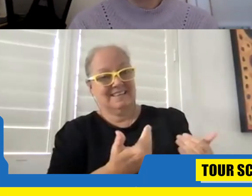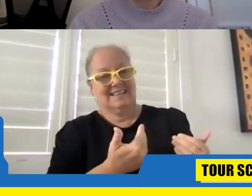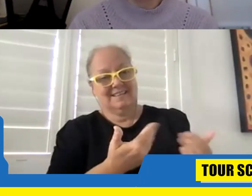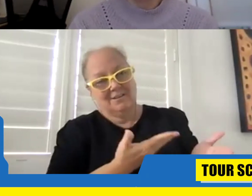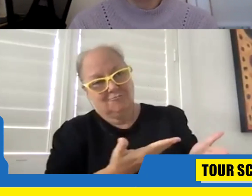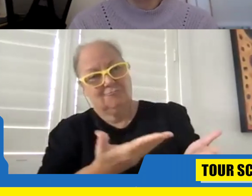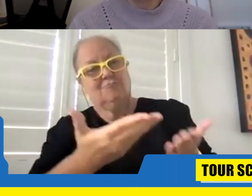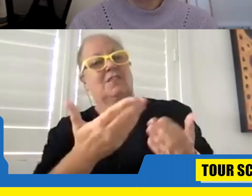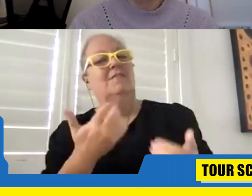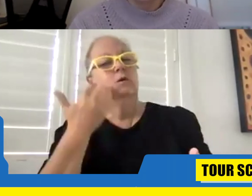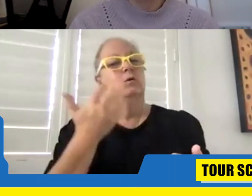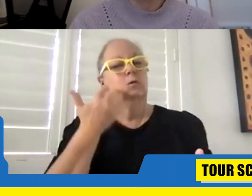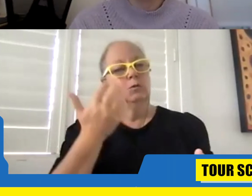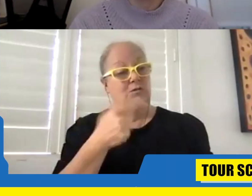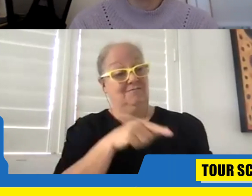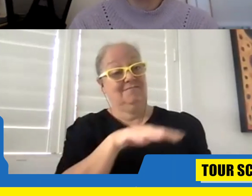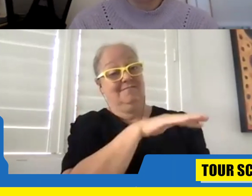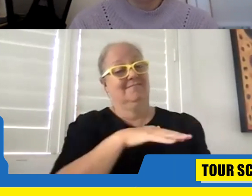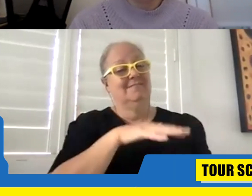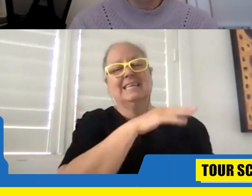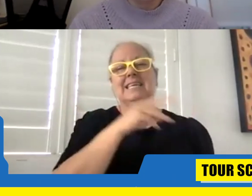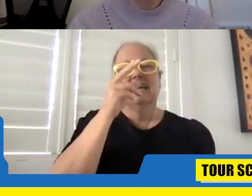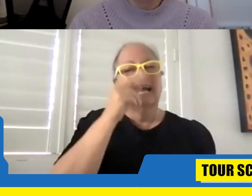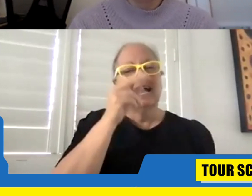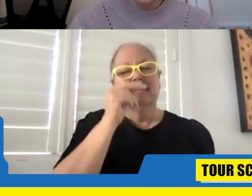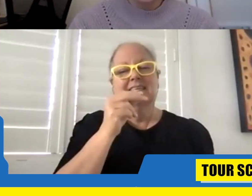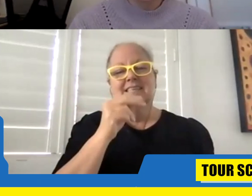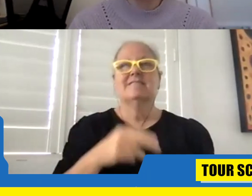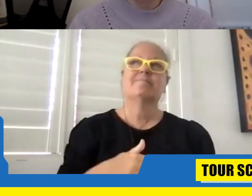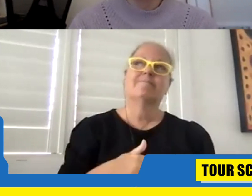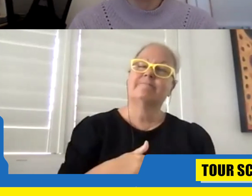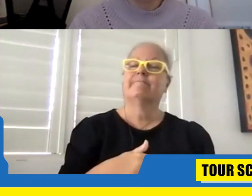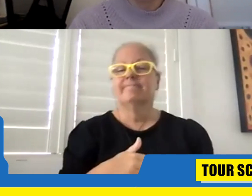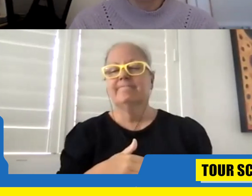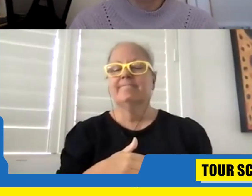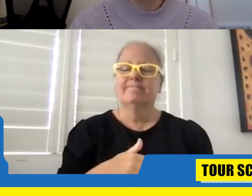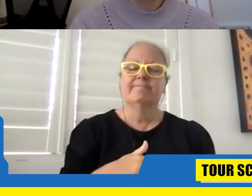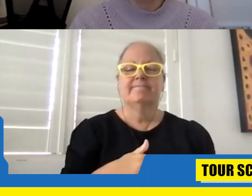and it's a demographic that is very light here if you look at our